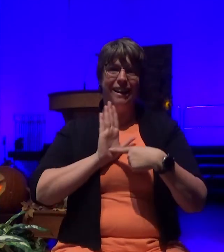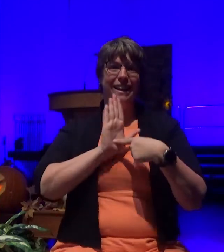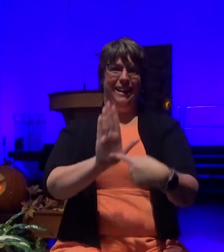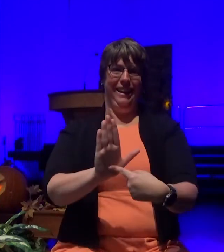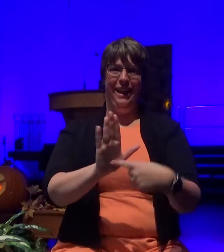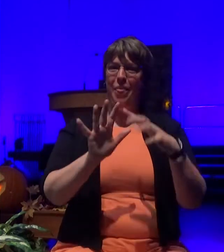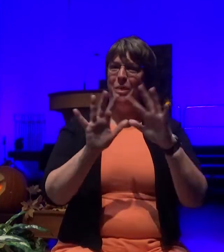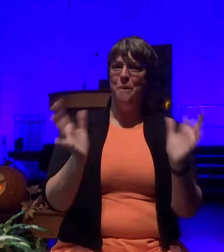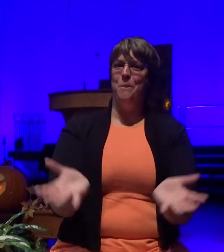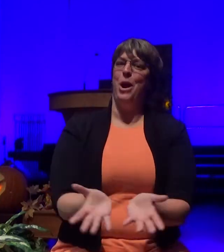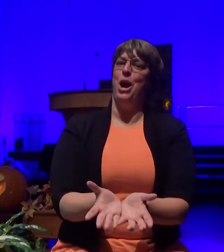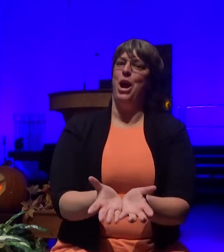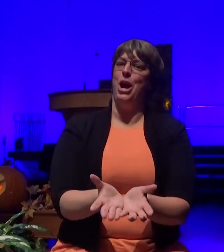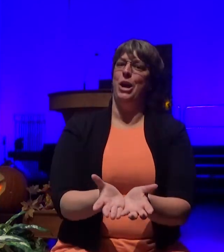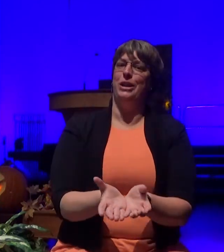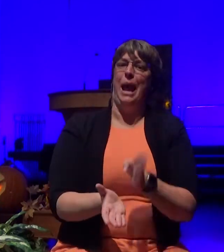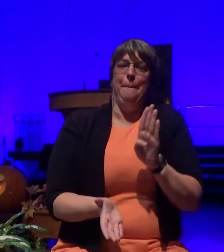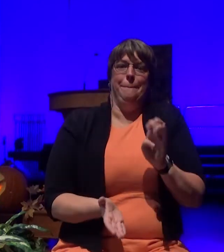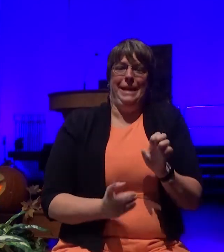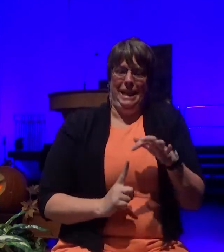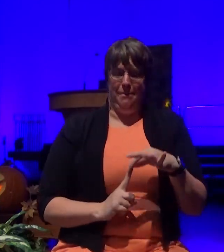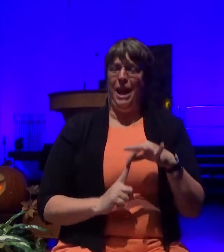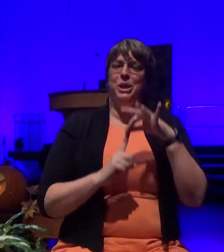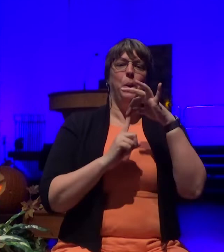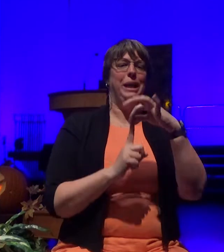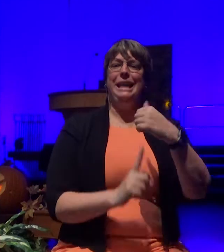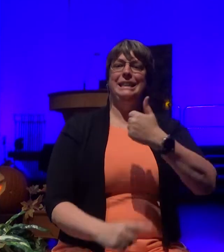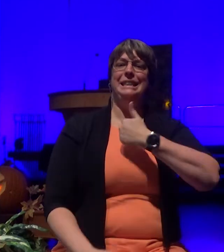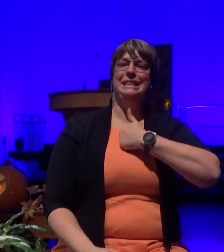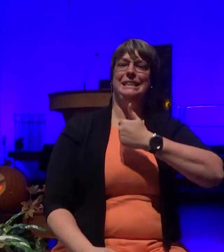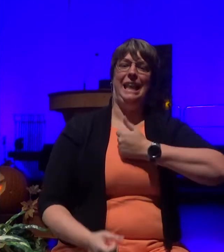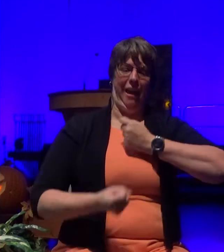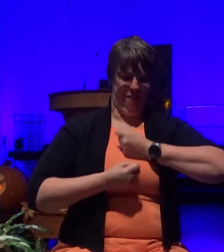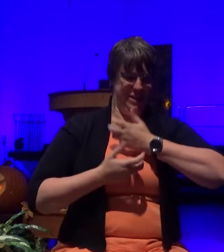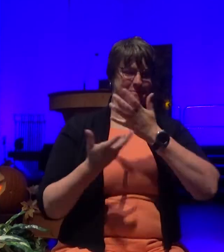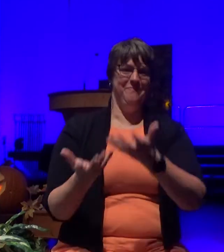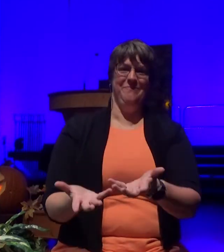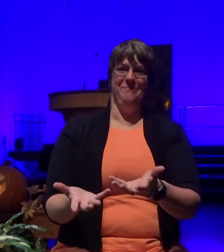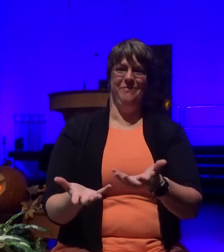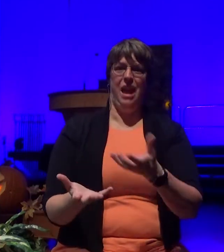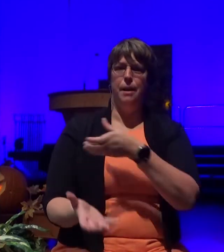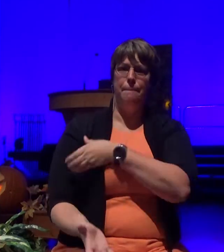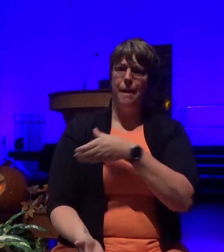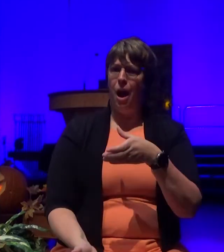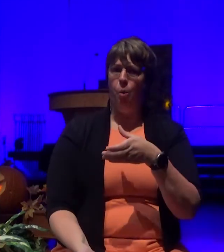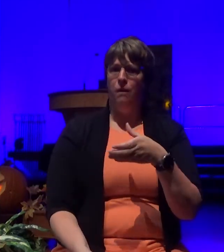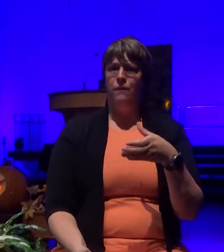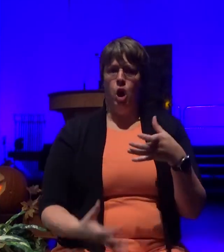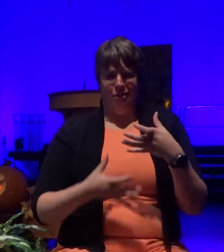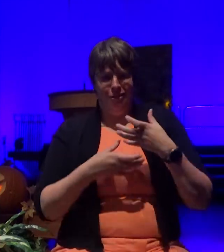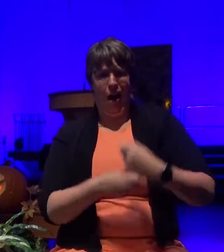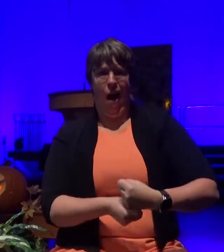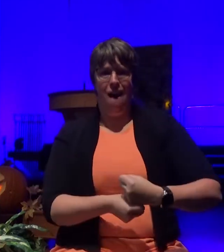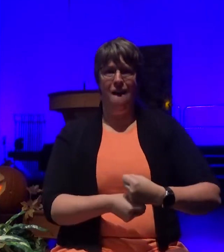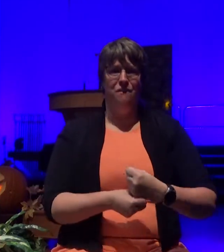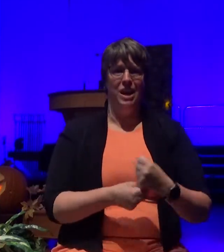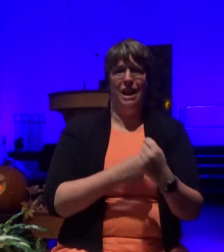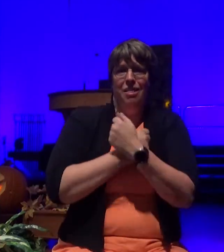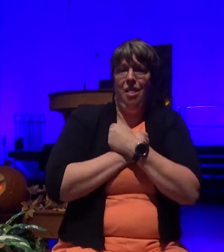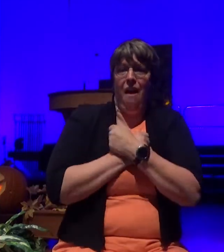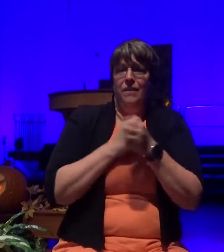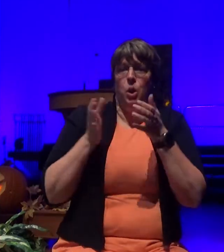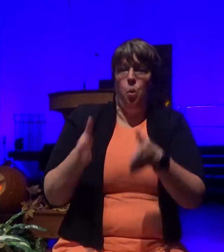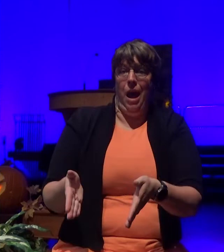be their unique self and express themselves in a powerful, confident, loving way, while at the same